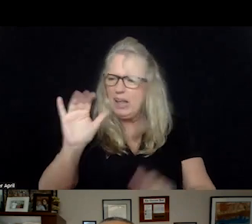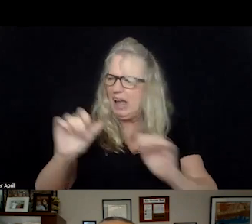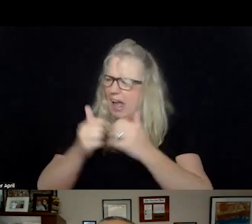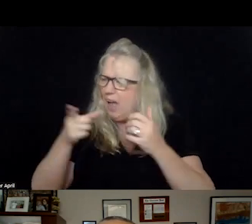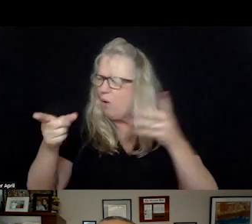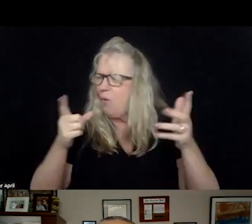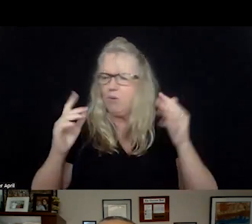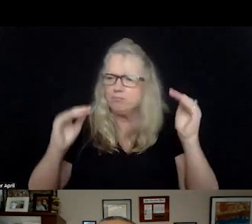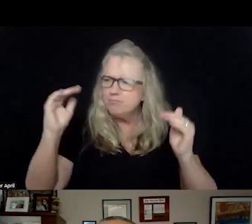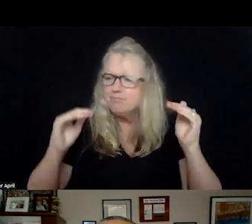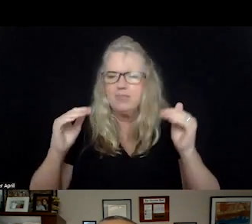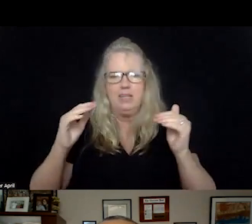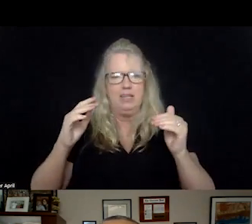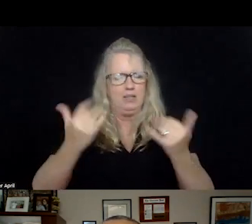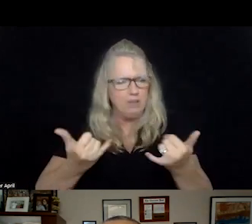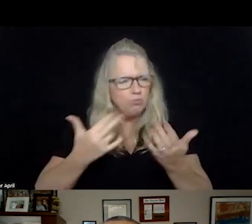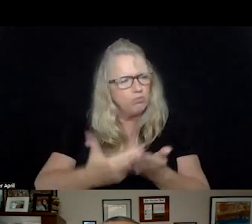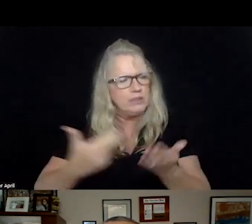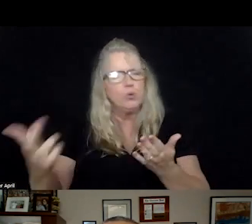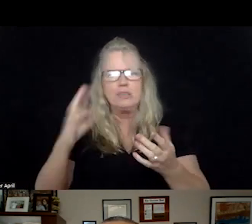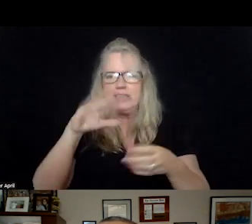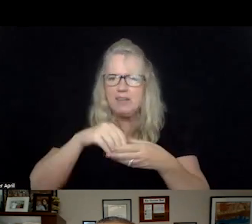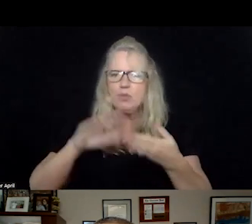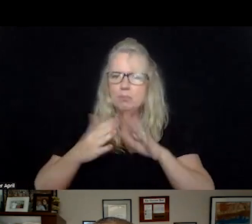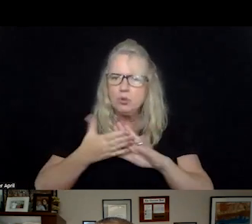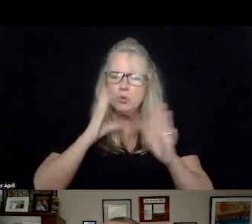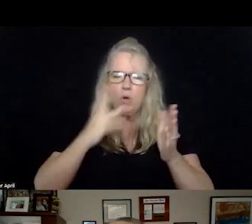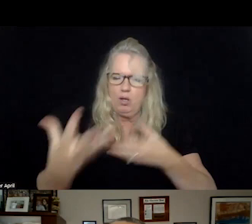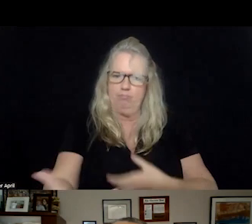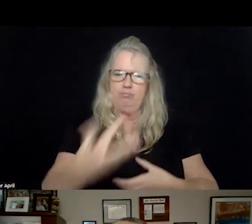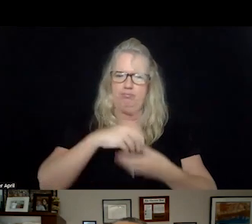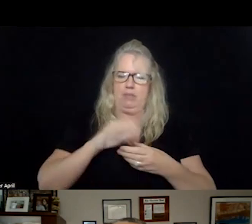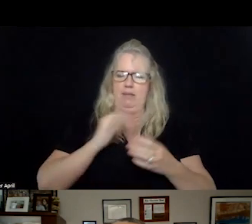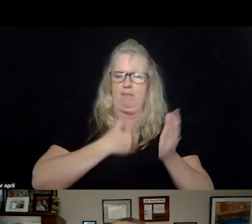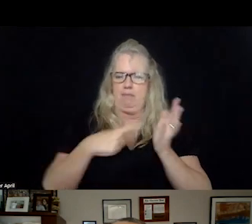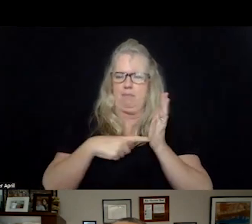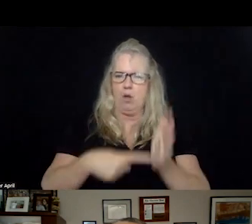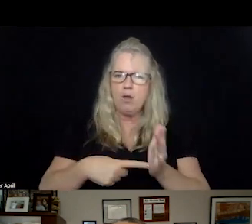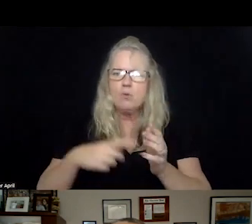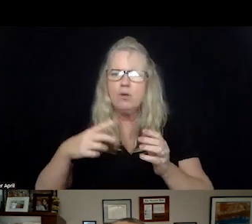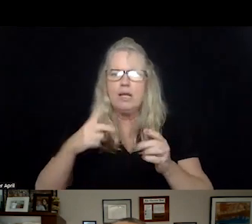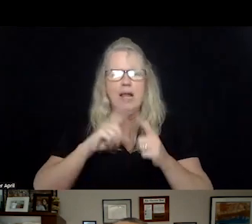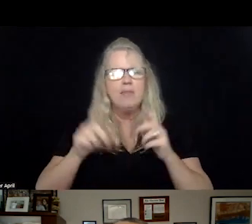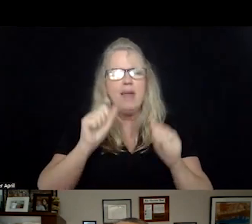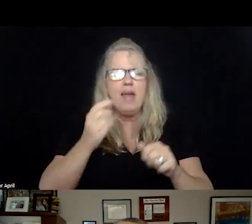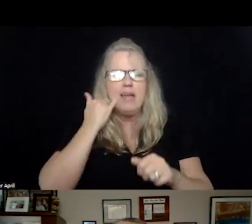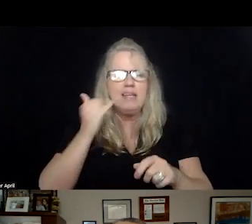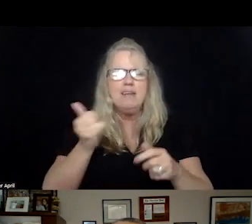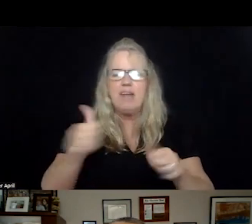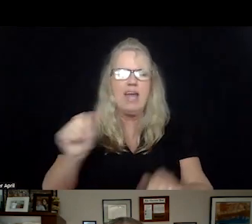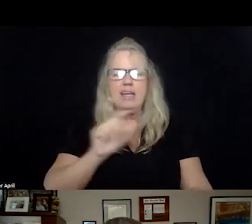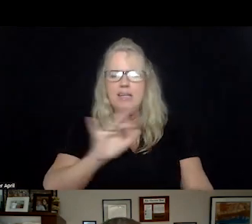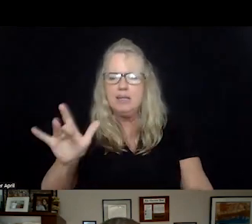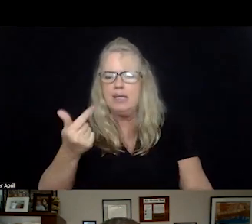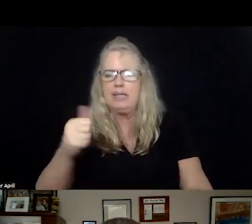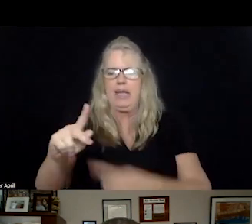those existing resources within communities into our model, but also to be able to fill in those gaps as they